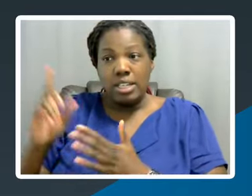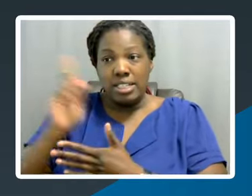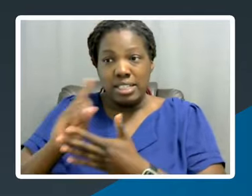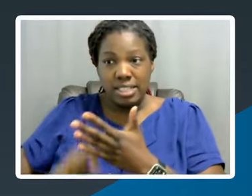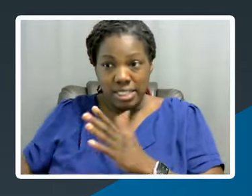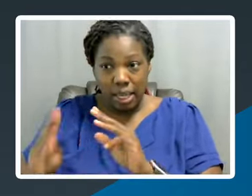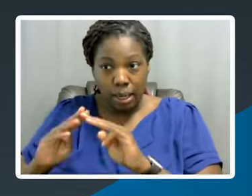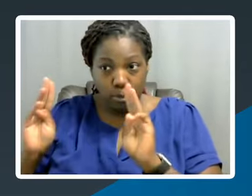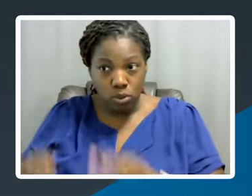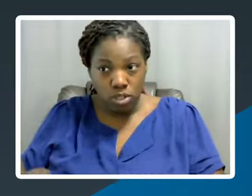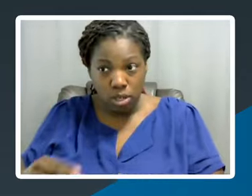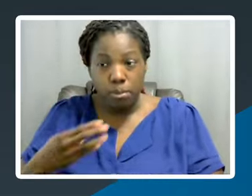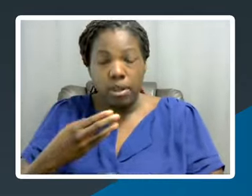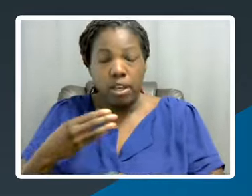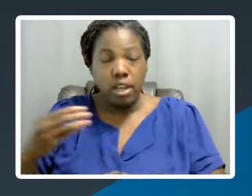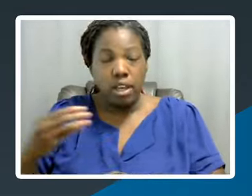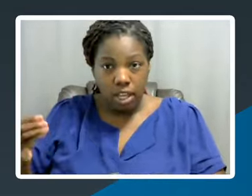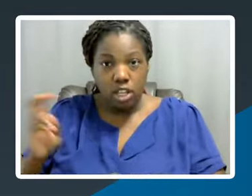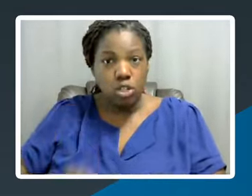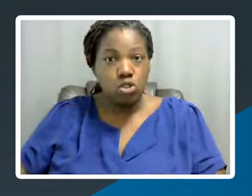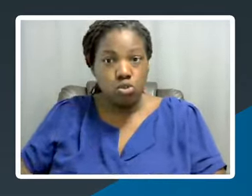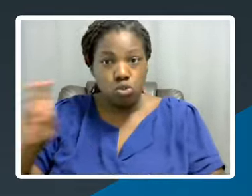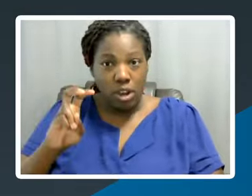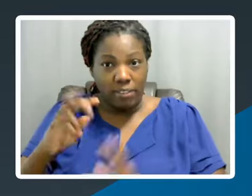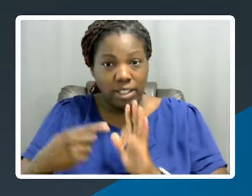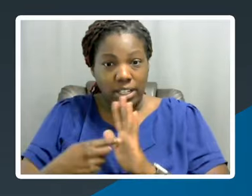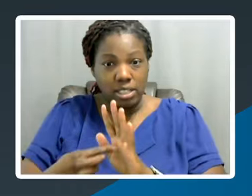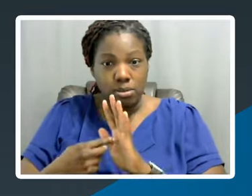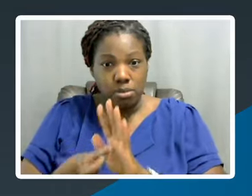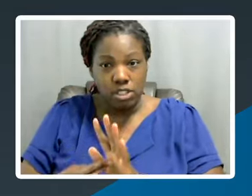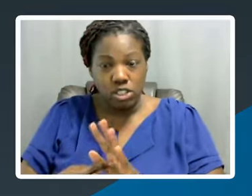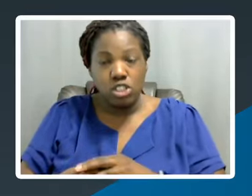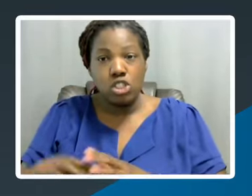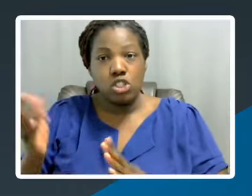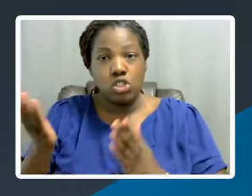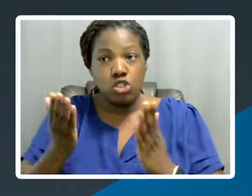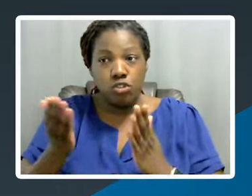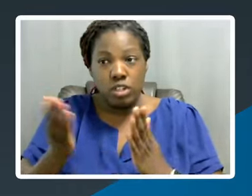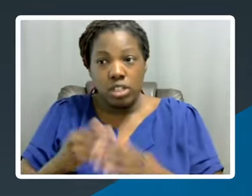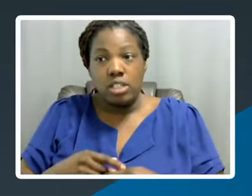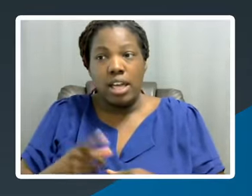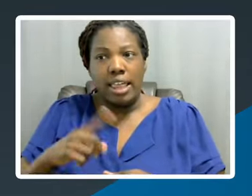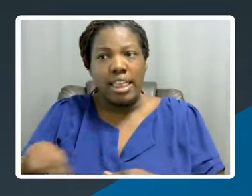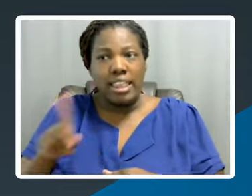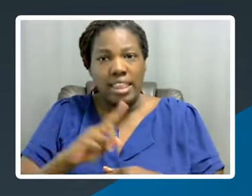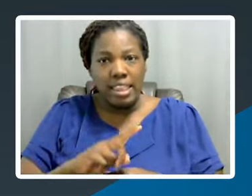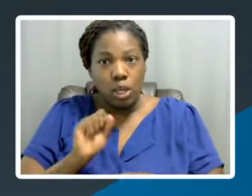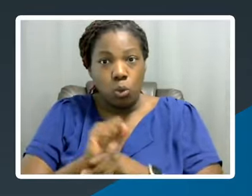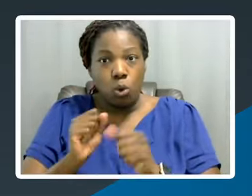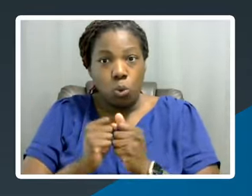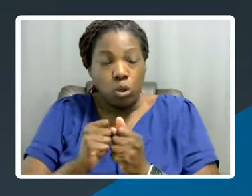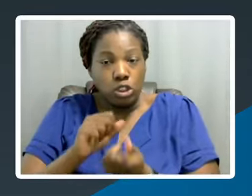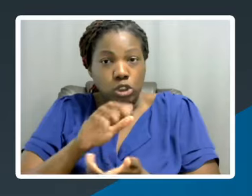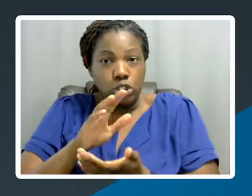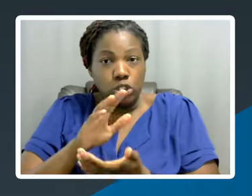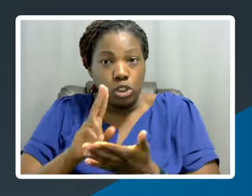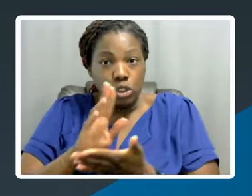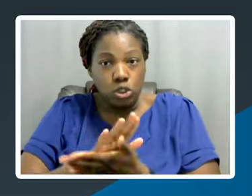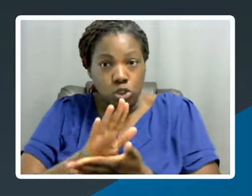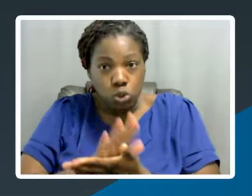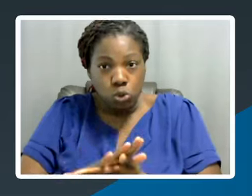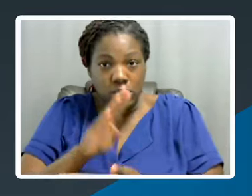the Smithsonian Traveling Exhibition Service, as they worked with schools in Michigan and Kentucky,